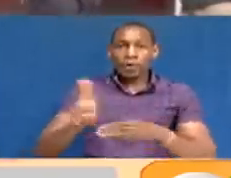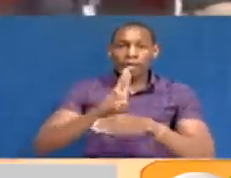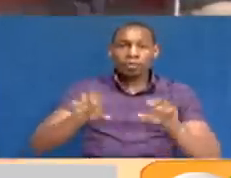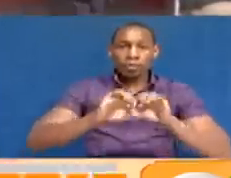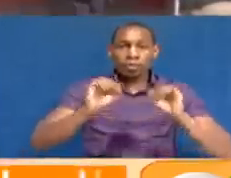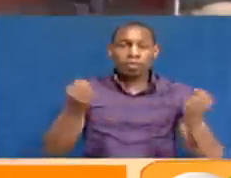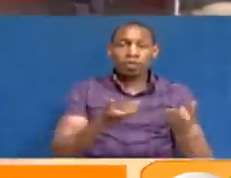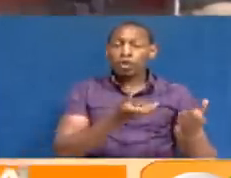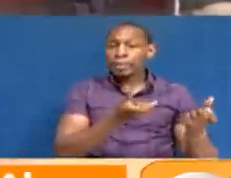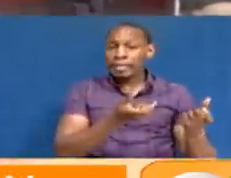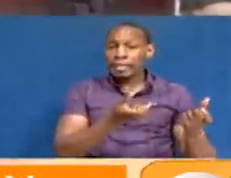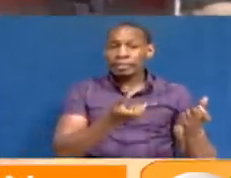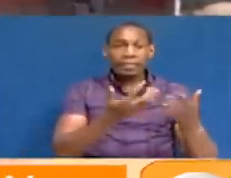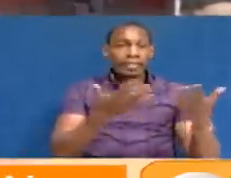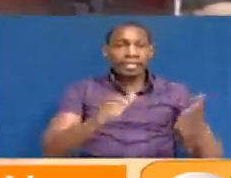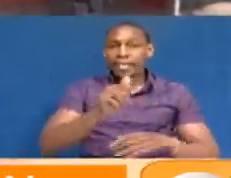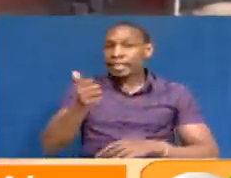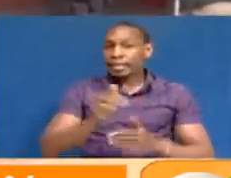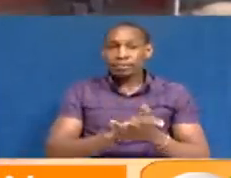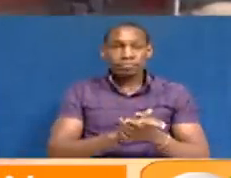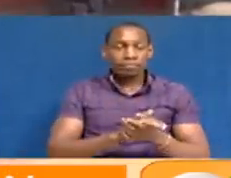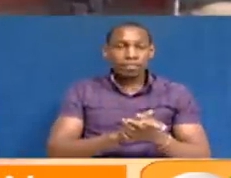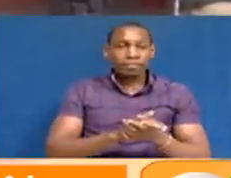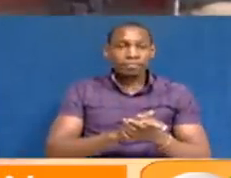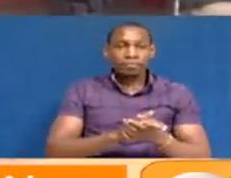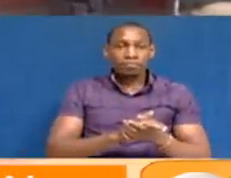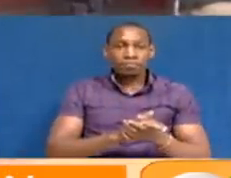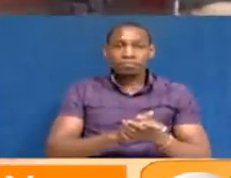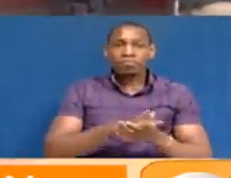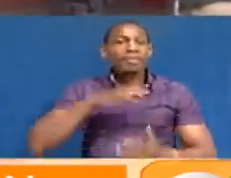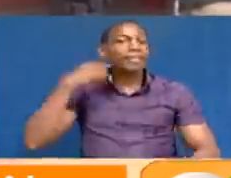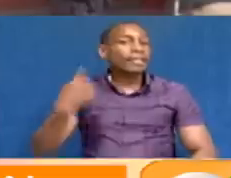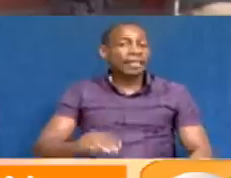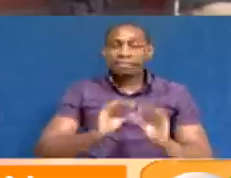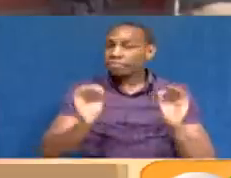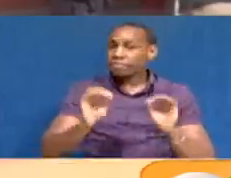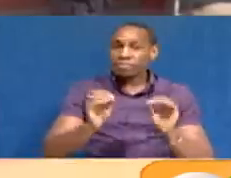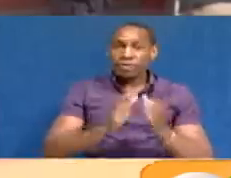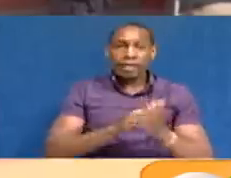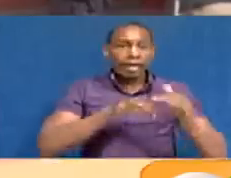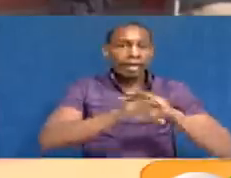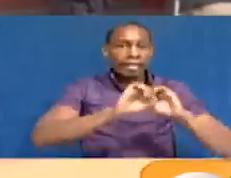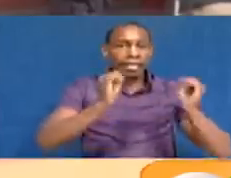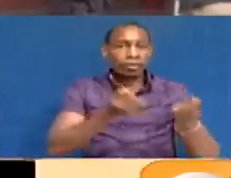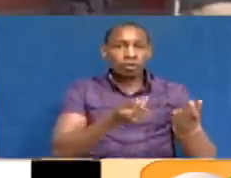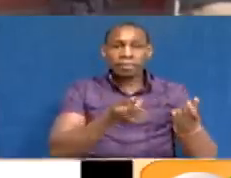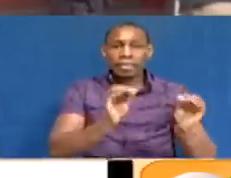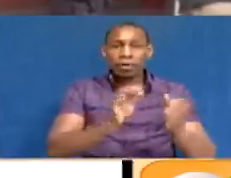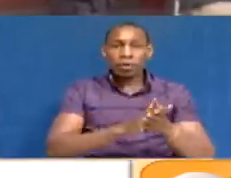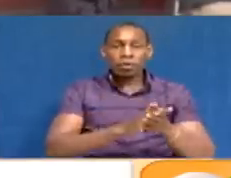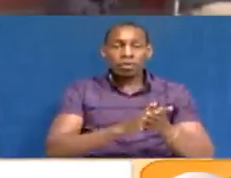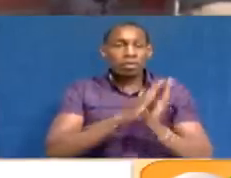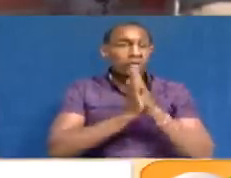mitandao, mambo mengine tusiyafanye msaha. Usiingie pale katika mtandao